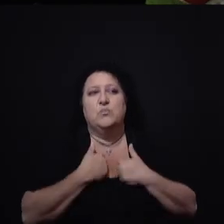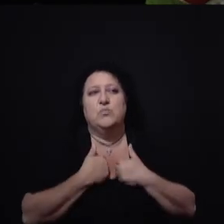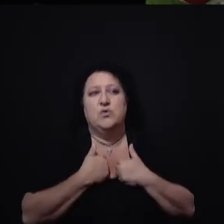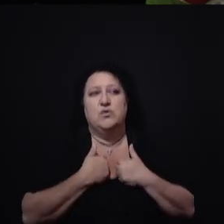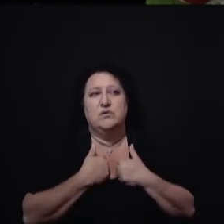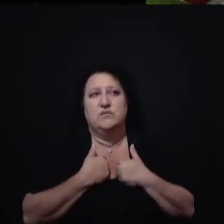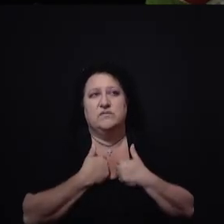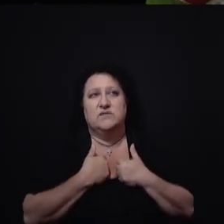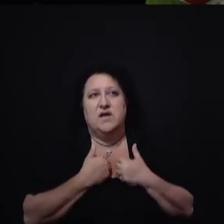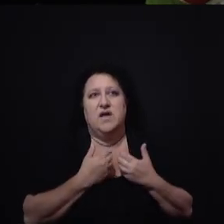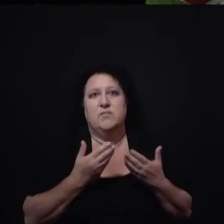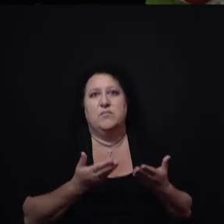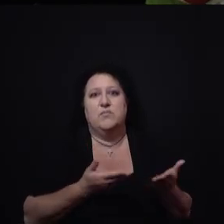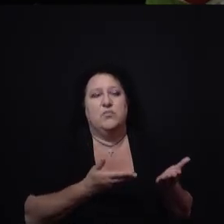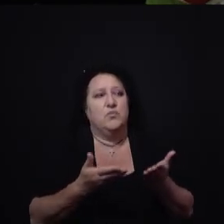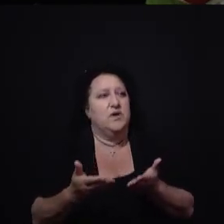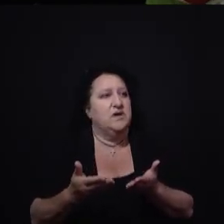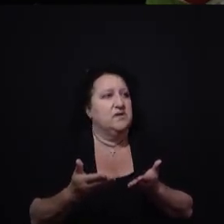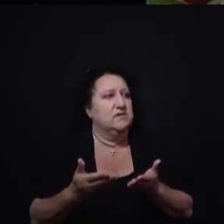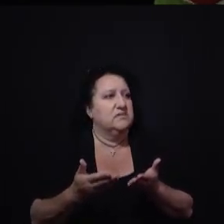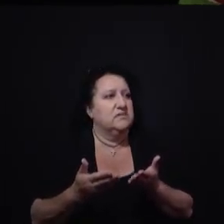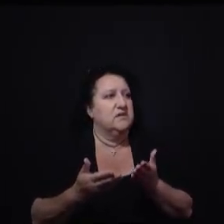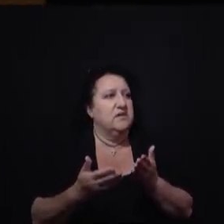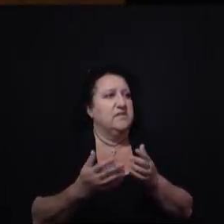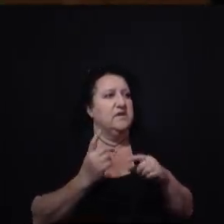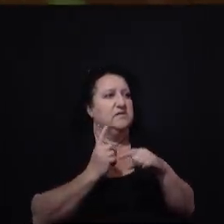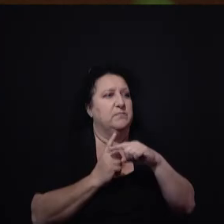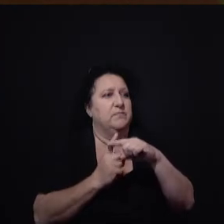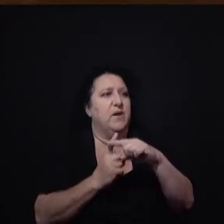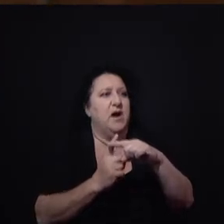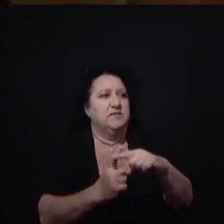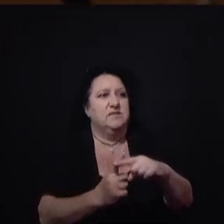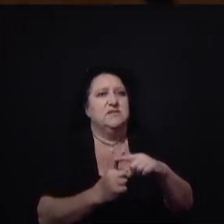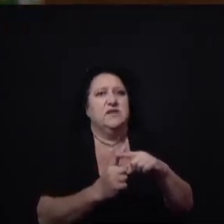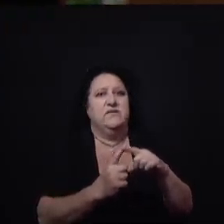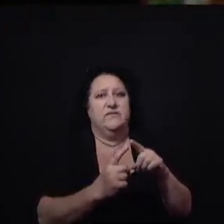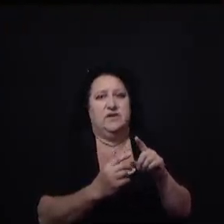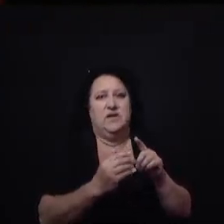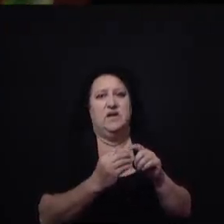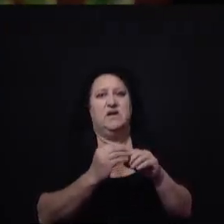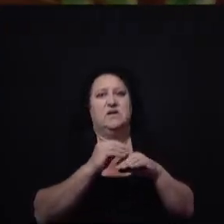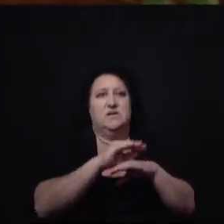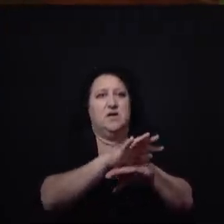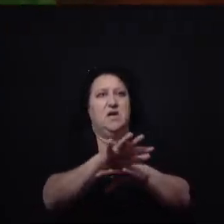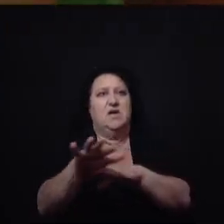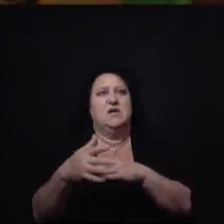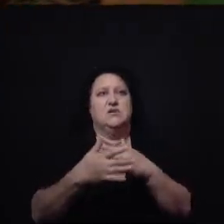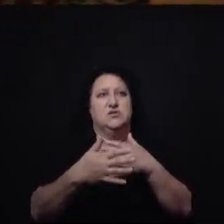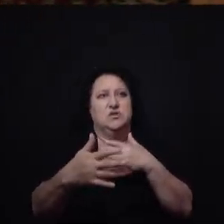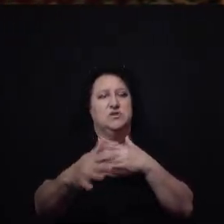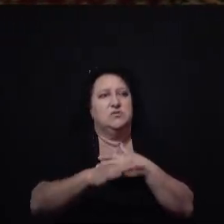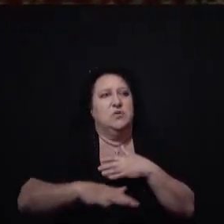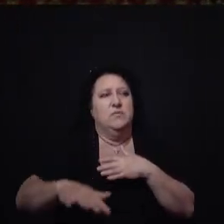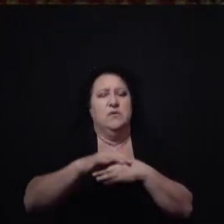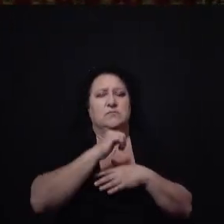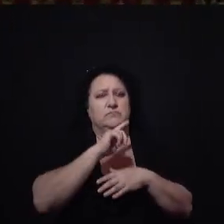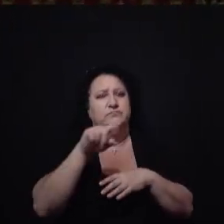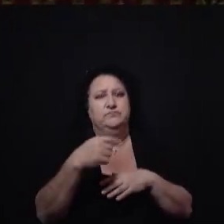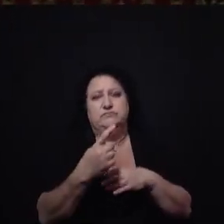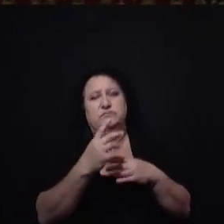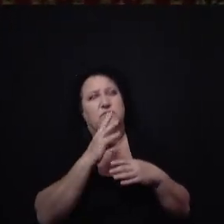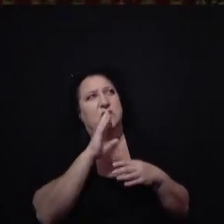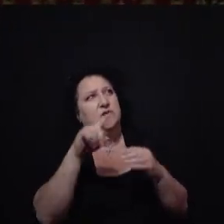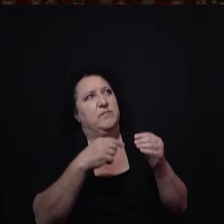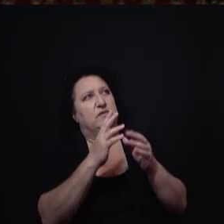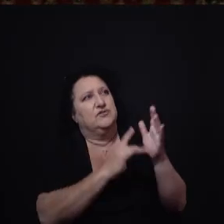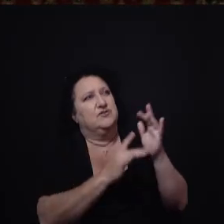into this world. I'm not talking about just having a right positive mental attitude. I'm talking about in the way of Jesus Christ. Or that kind of love,